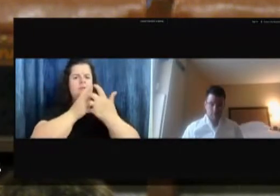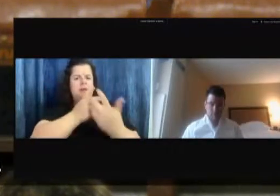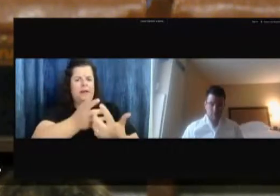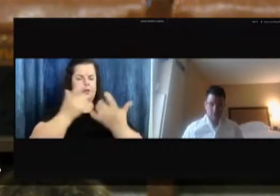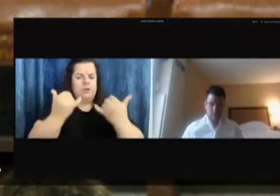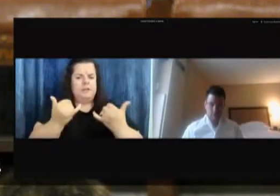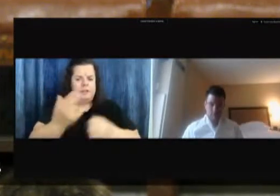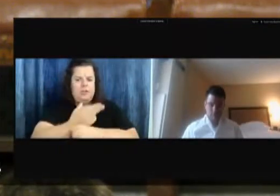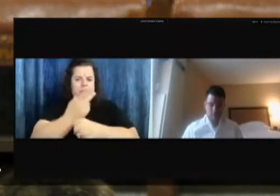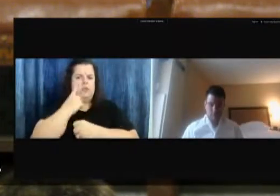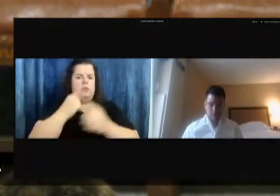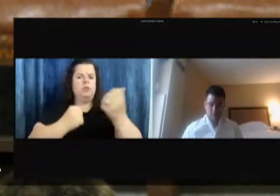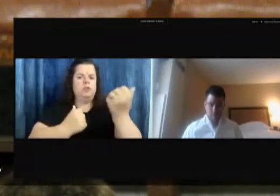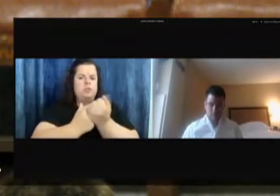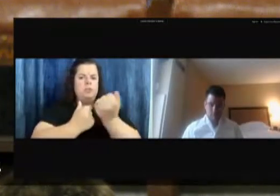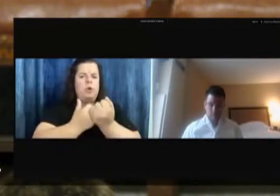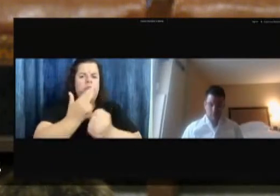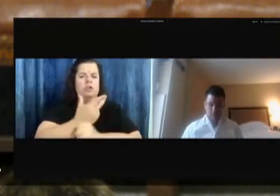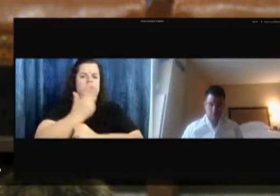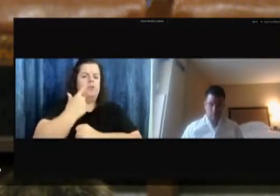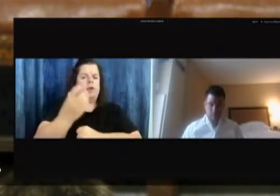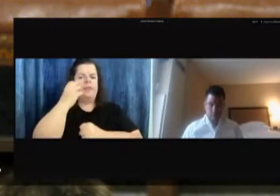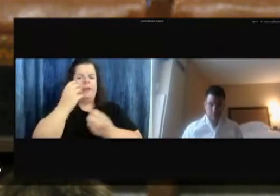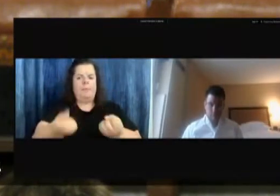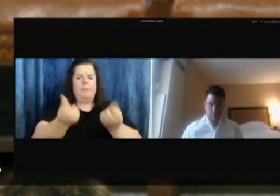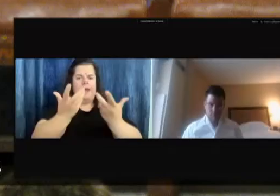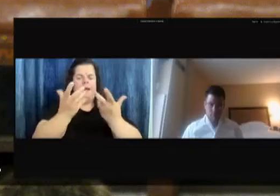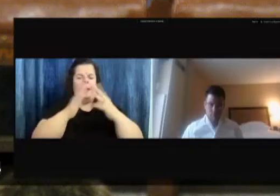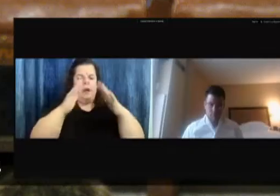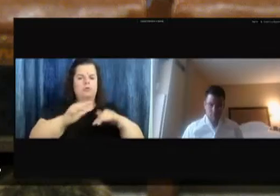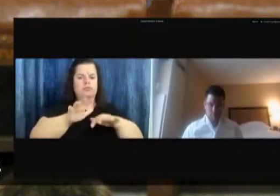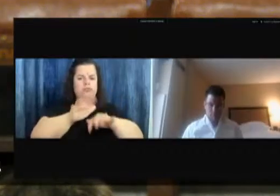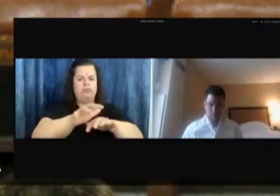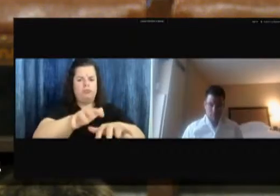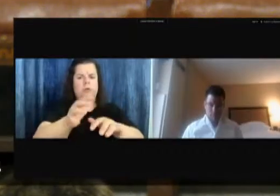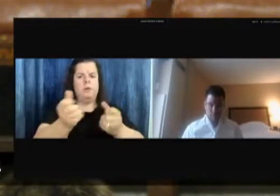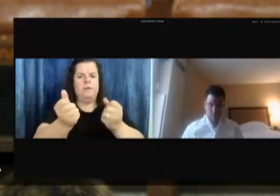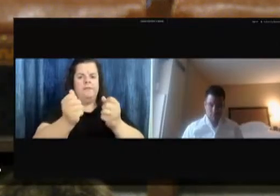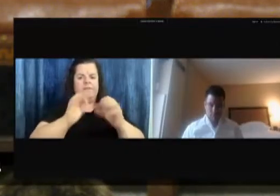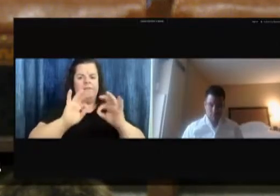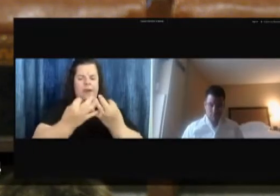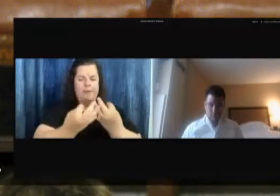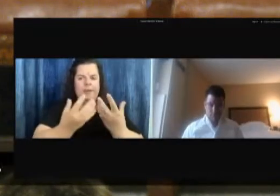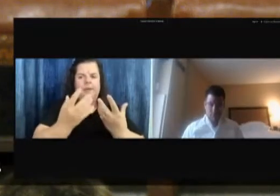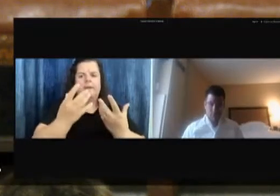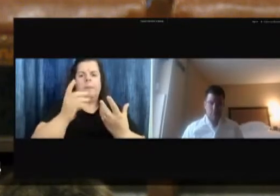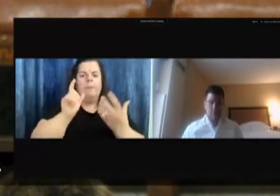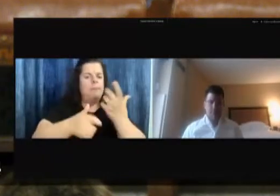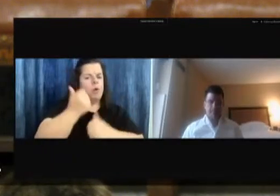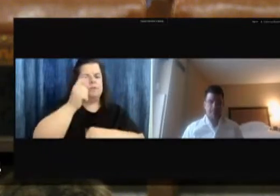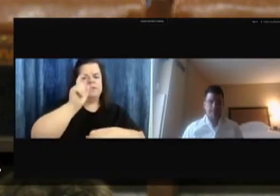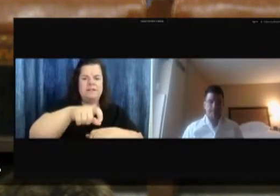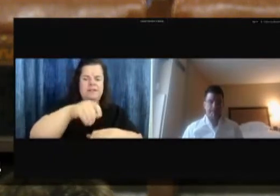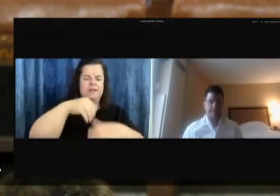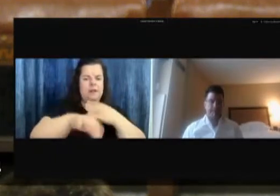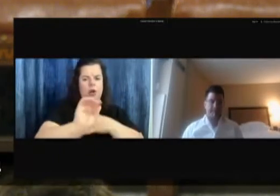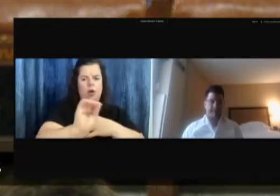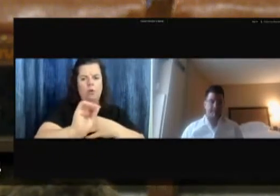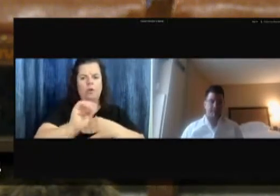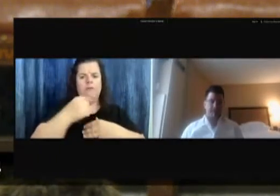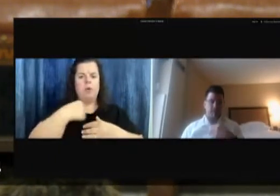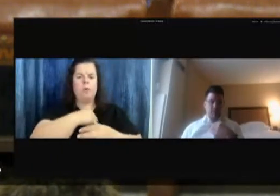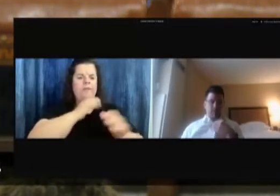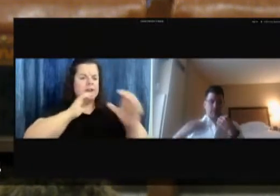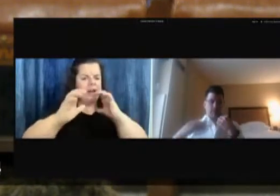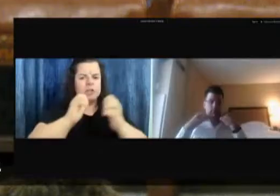of dense multifamily housing in central Oakland where it's most needed. We have had conversations with local stakeholders and have